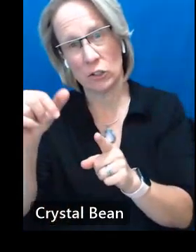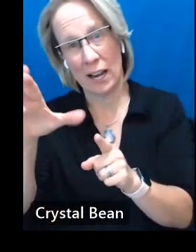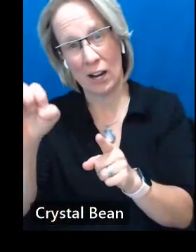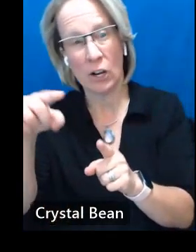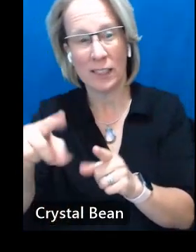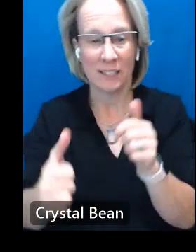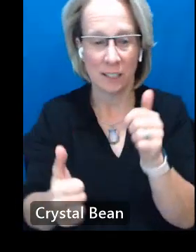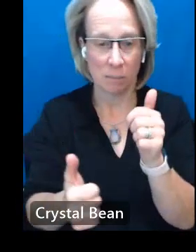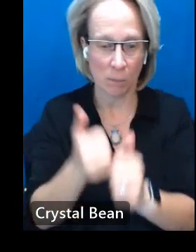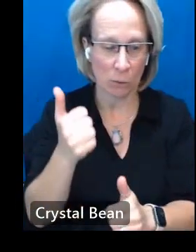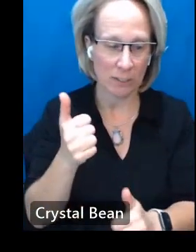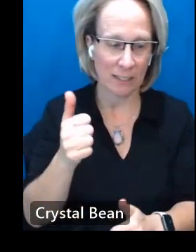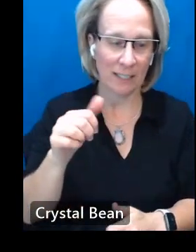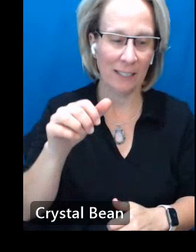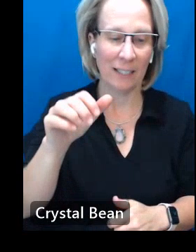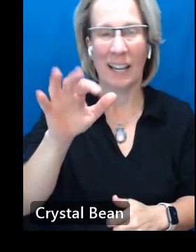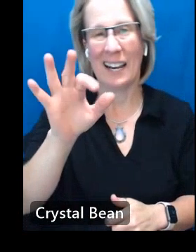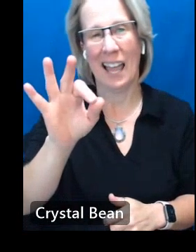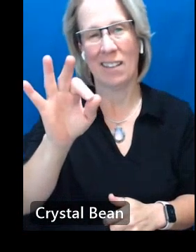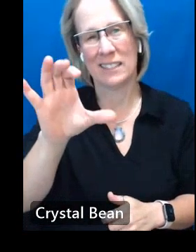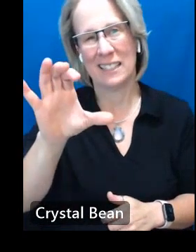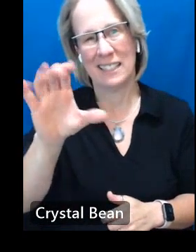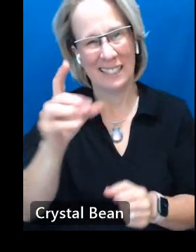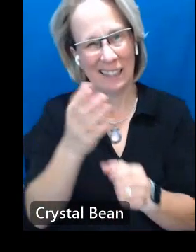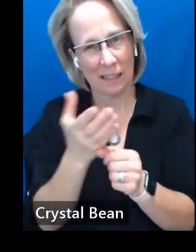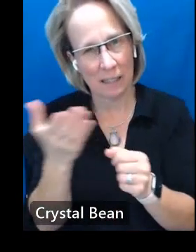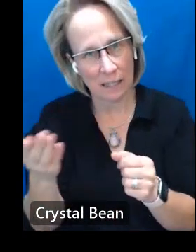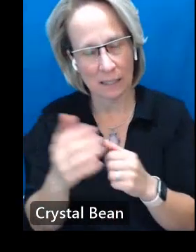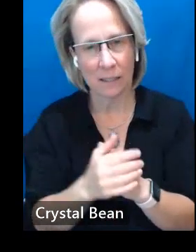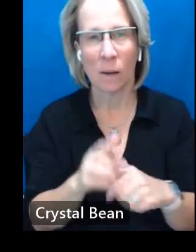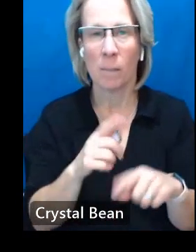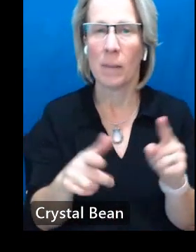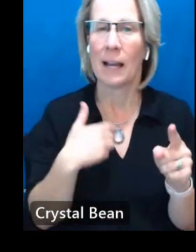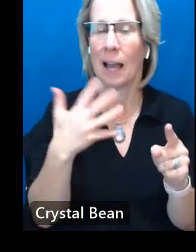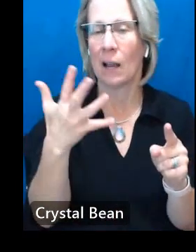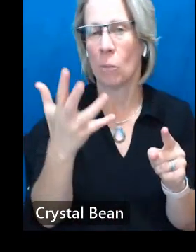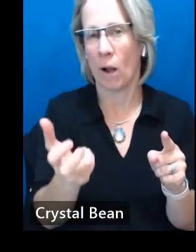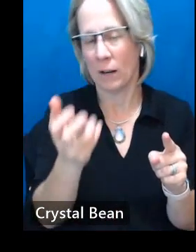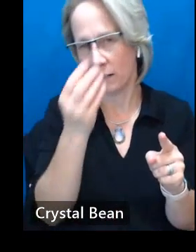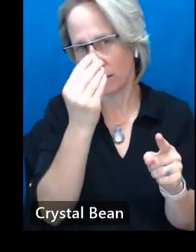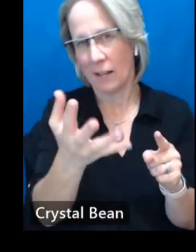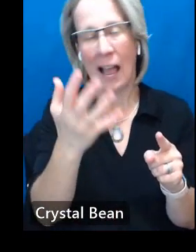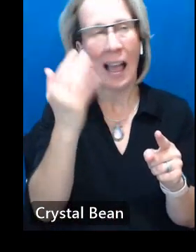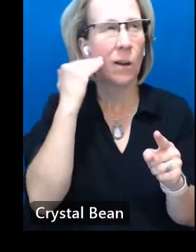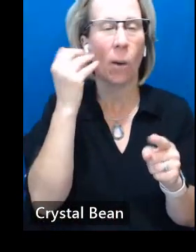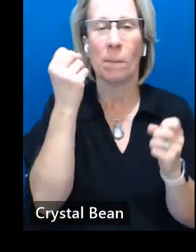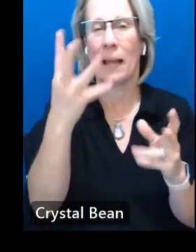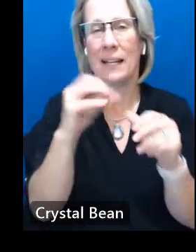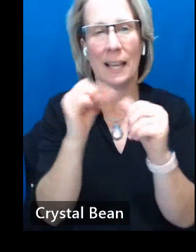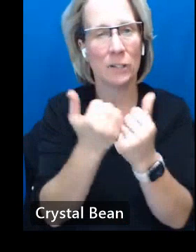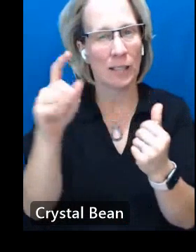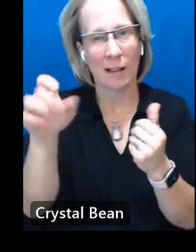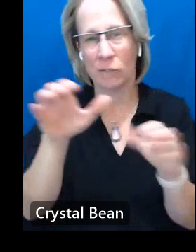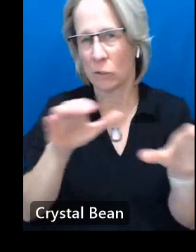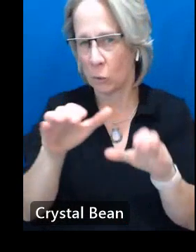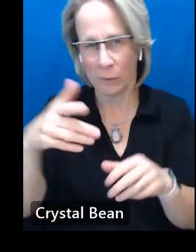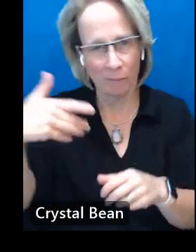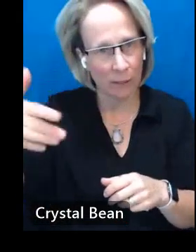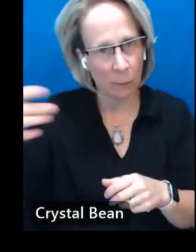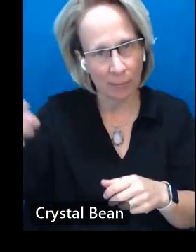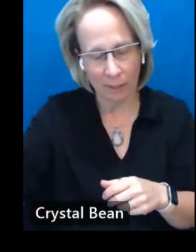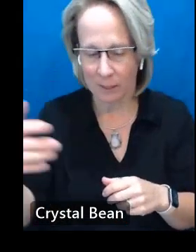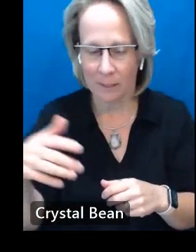did want to point it out here because, I know some agencies have to do this fairly frequently. So this is where to find it and to